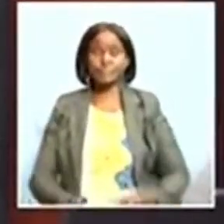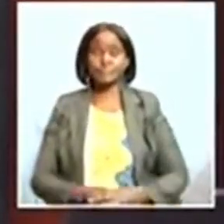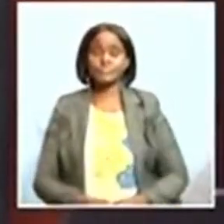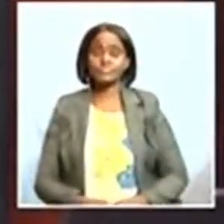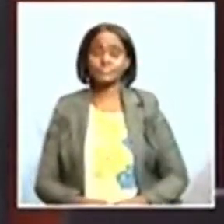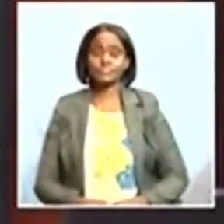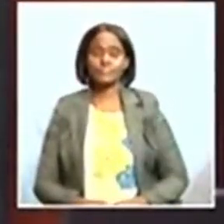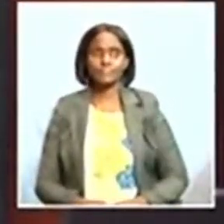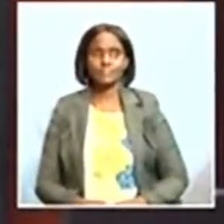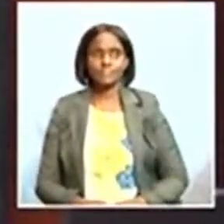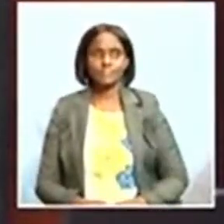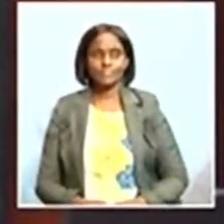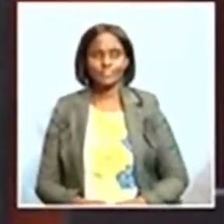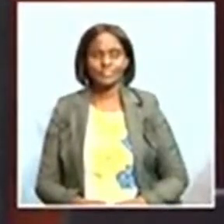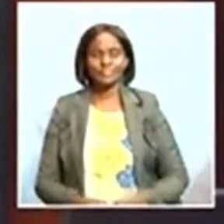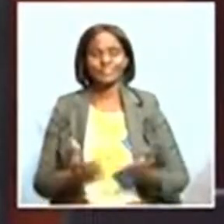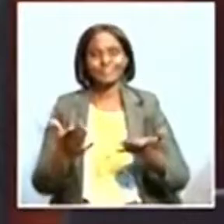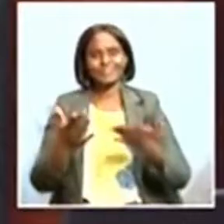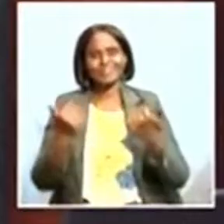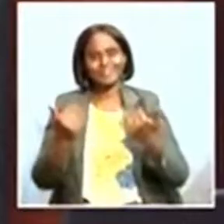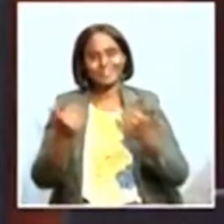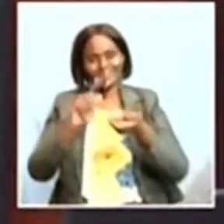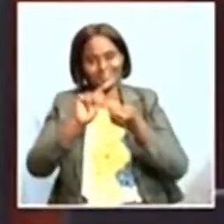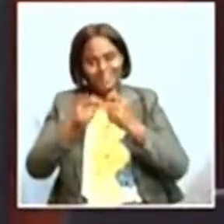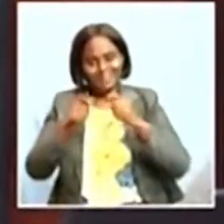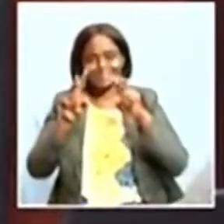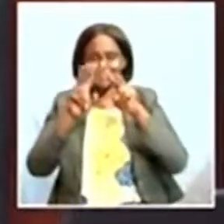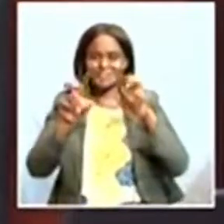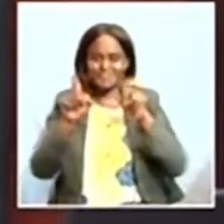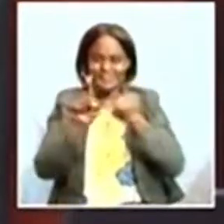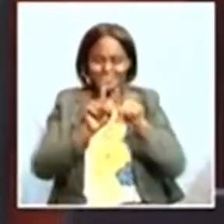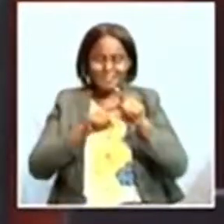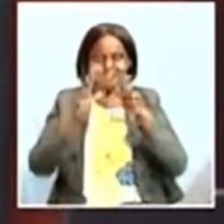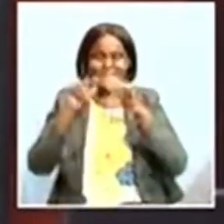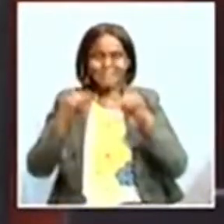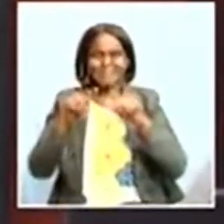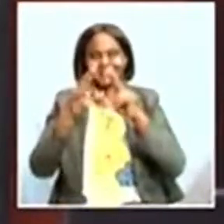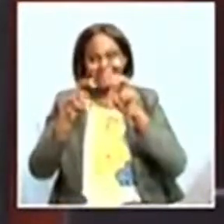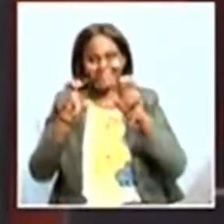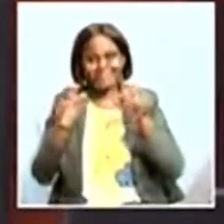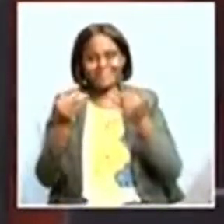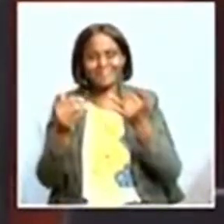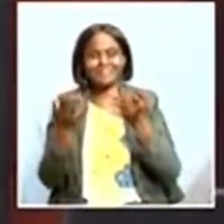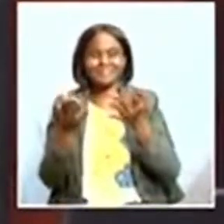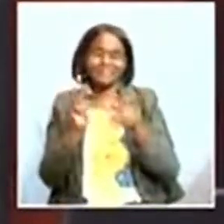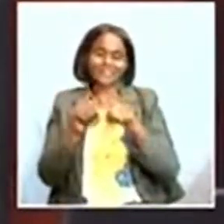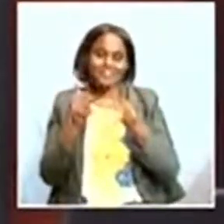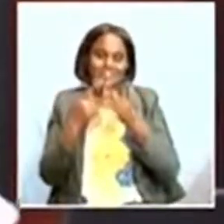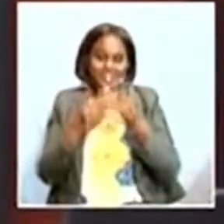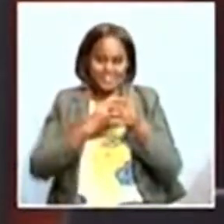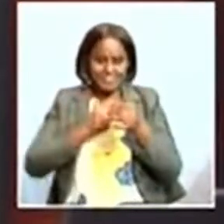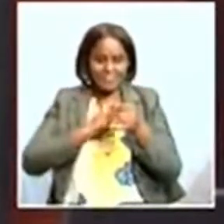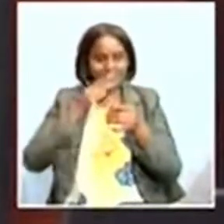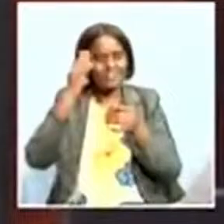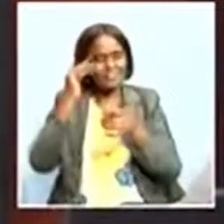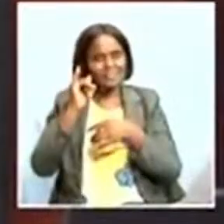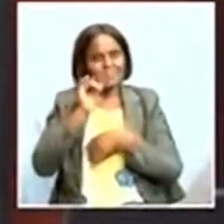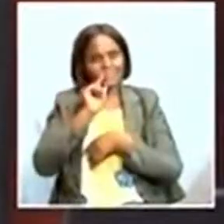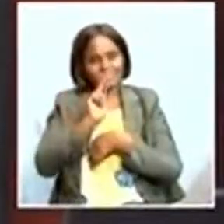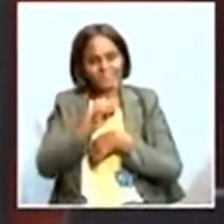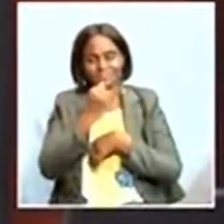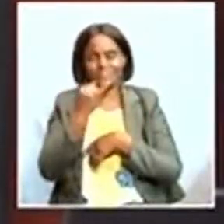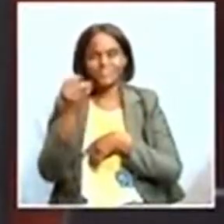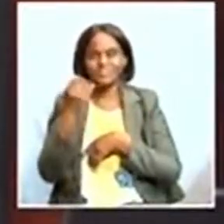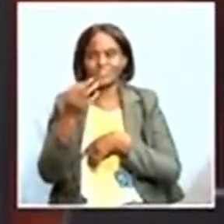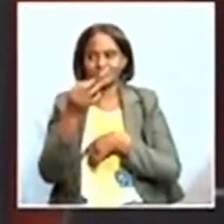Yeah, we will be turned into an inquiry, house of inquiries. But I know this issue of